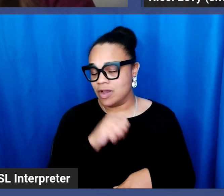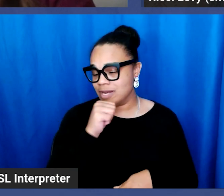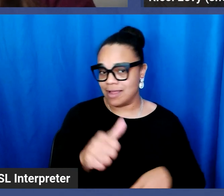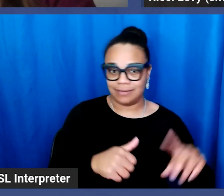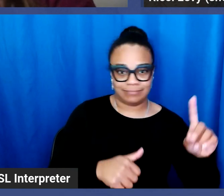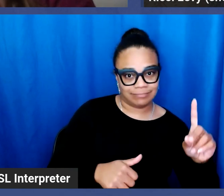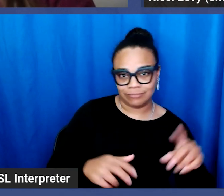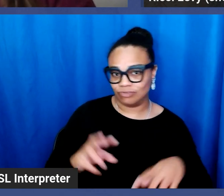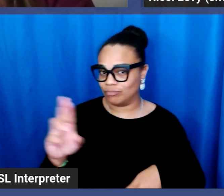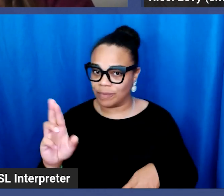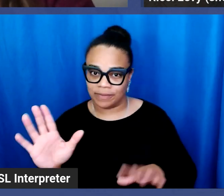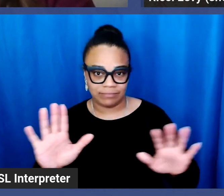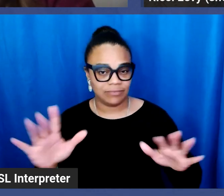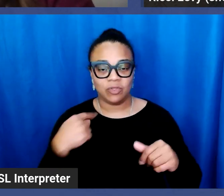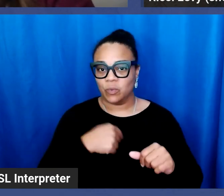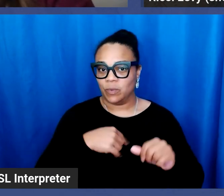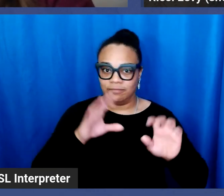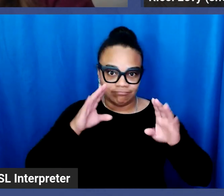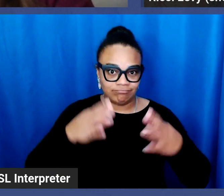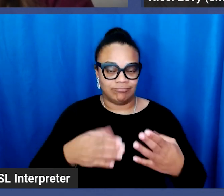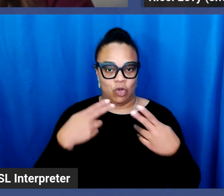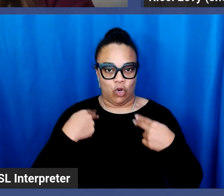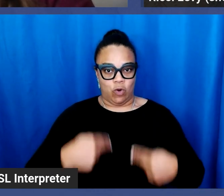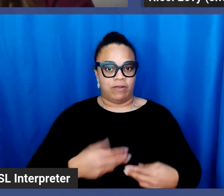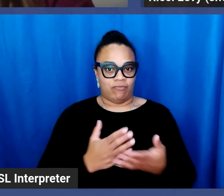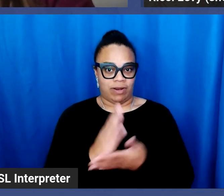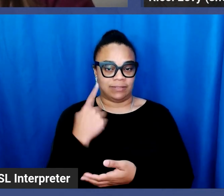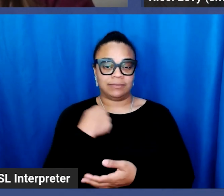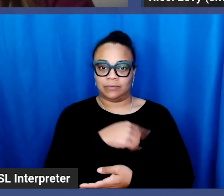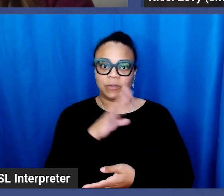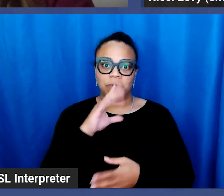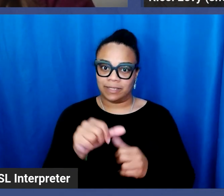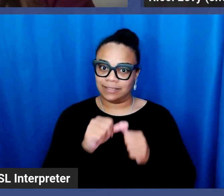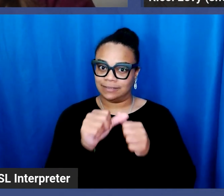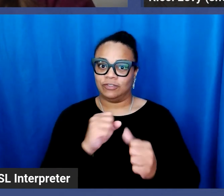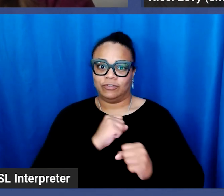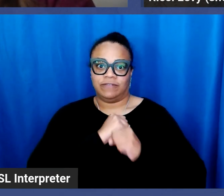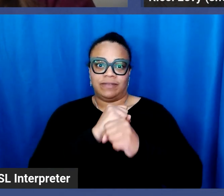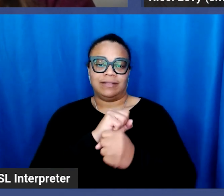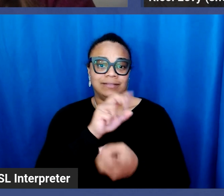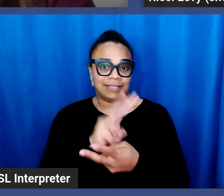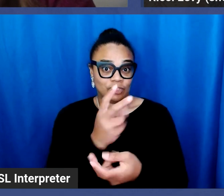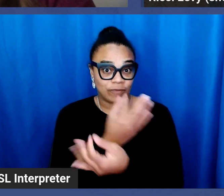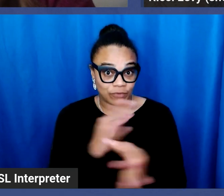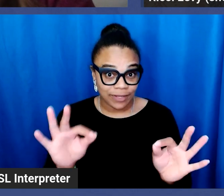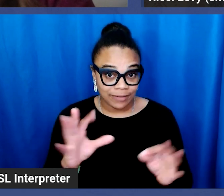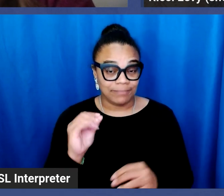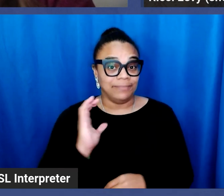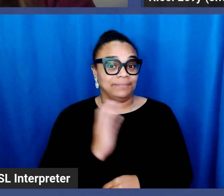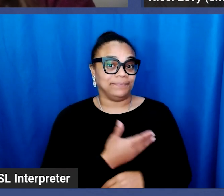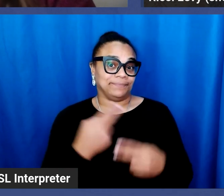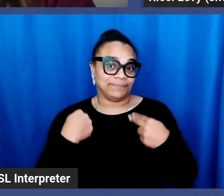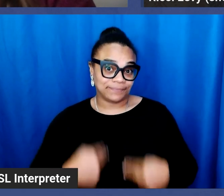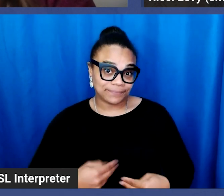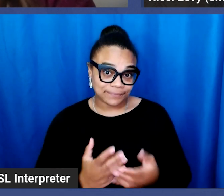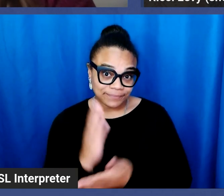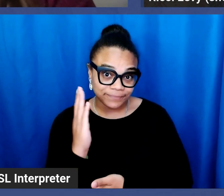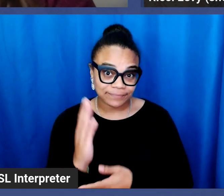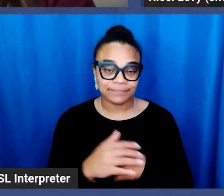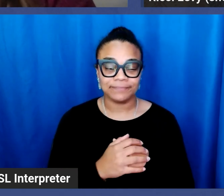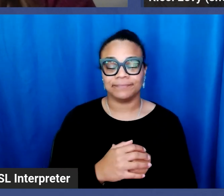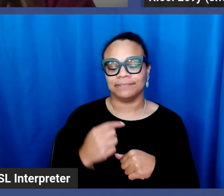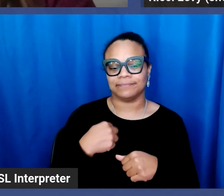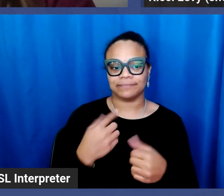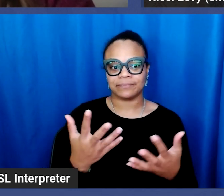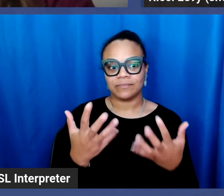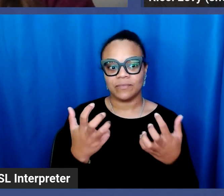rights. And so we will continue to work towards defending sexual freedom and our human rights. And I want to just